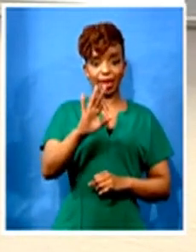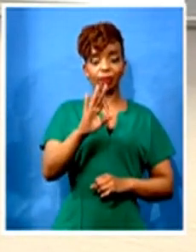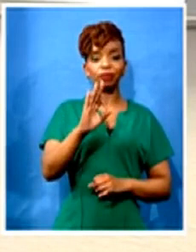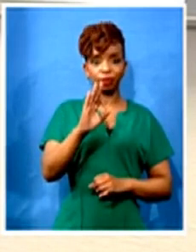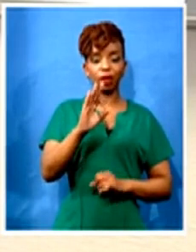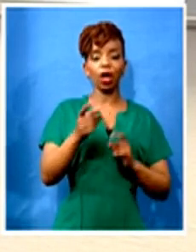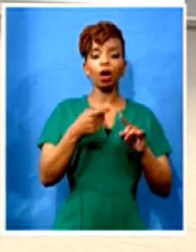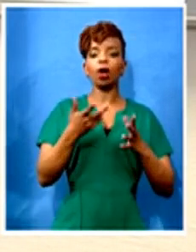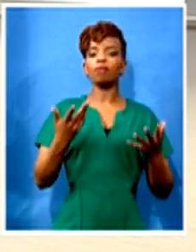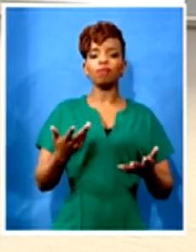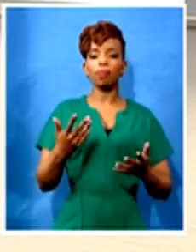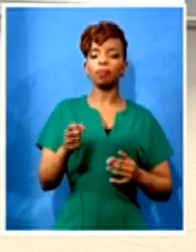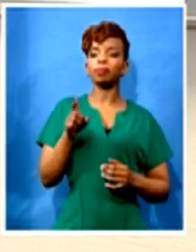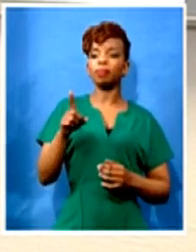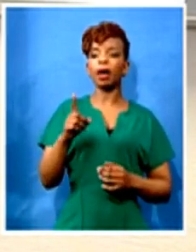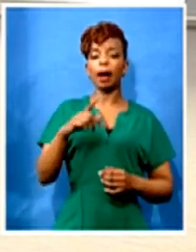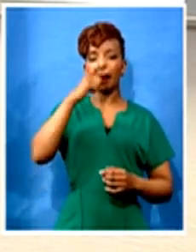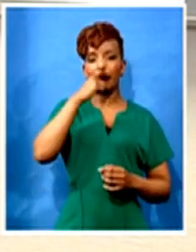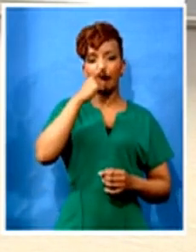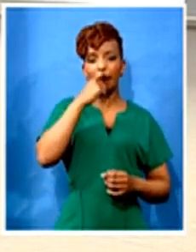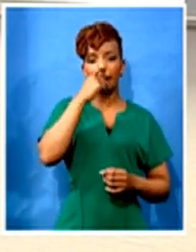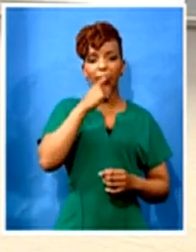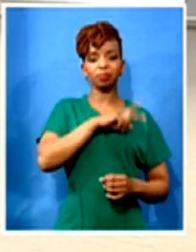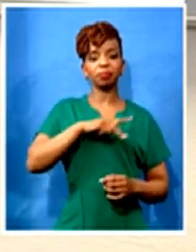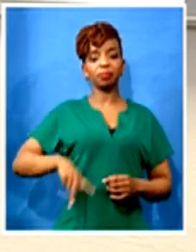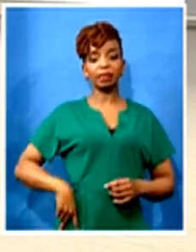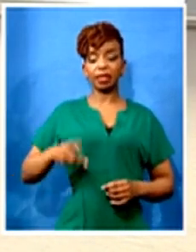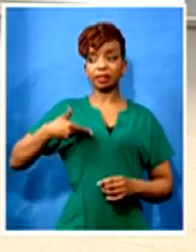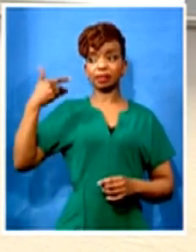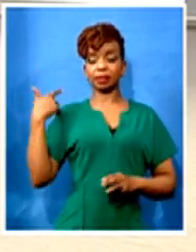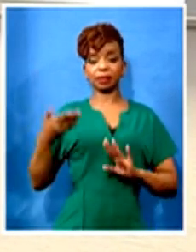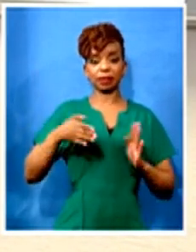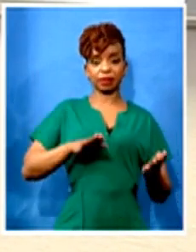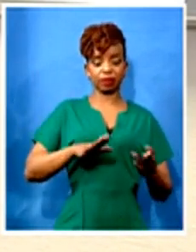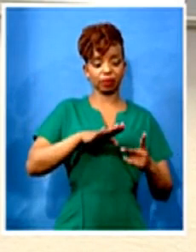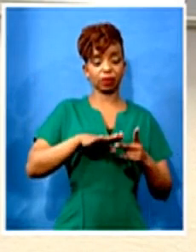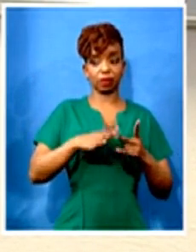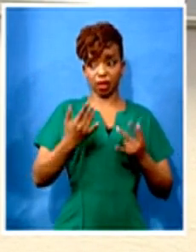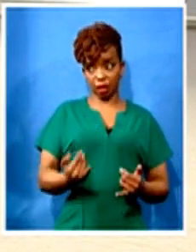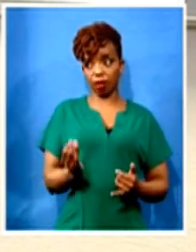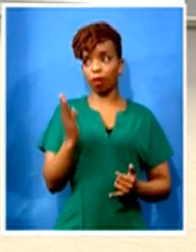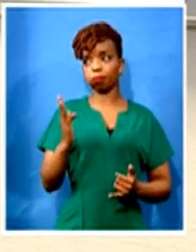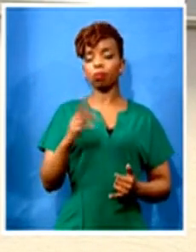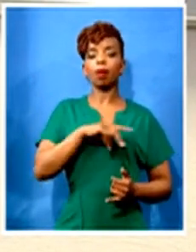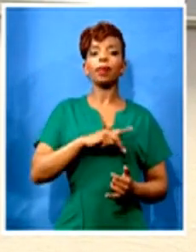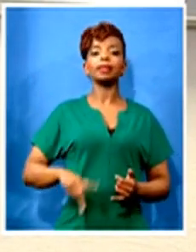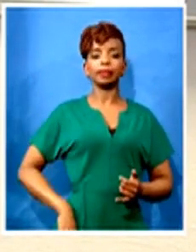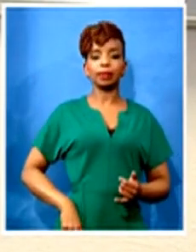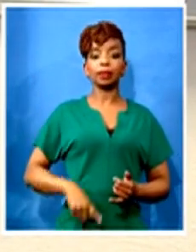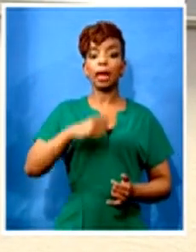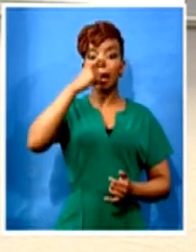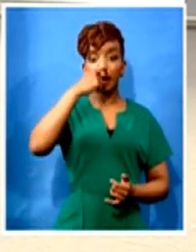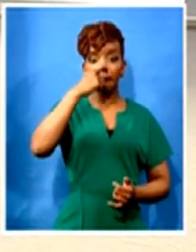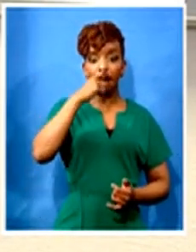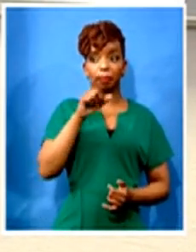Mugabe to President Mnangagwa. President Robert Mugabe did not initiate a